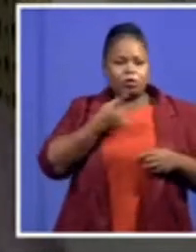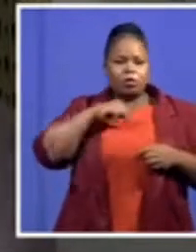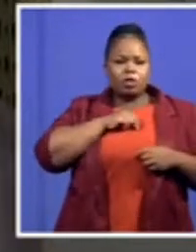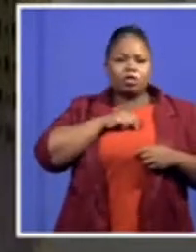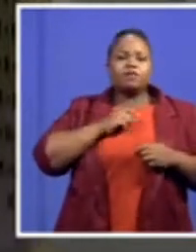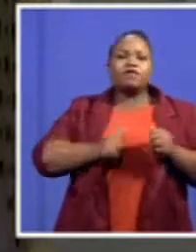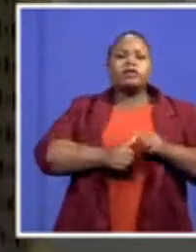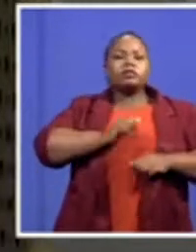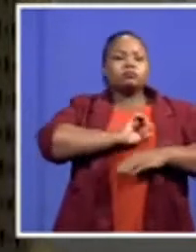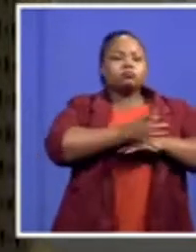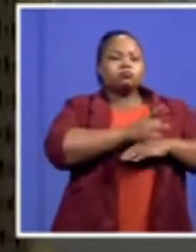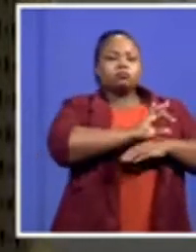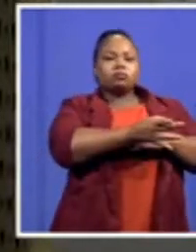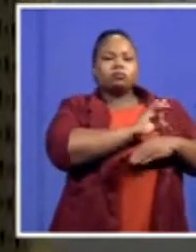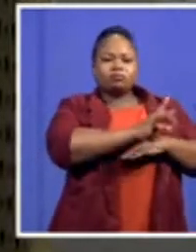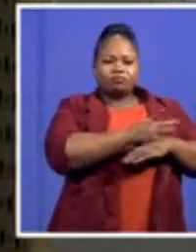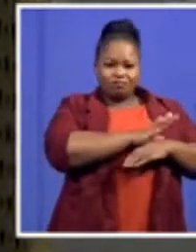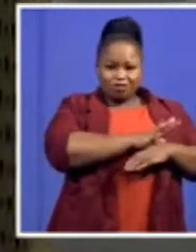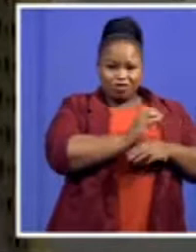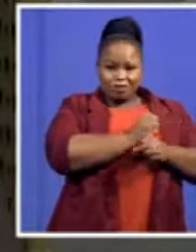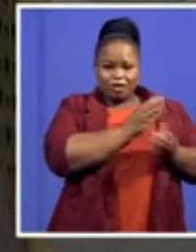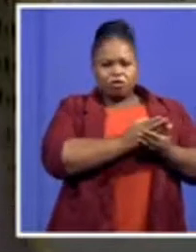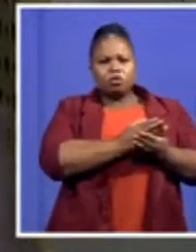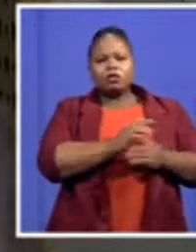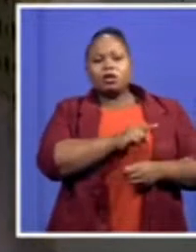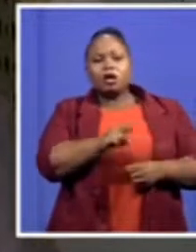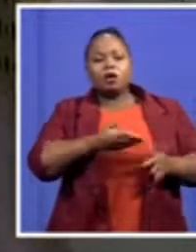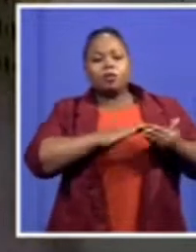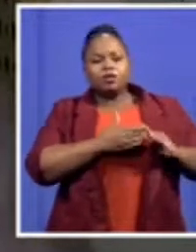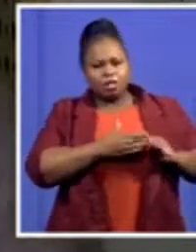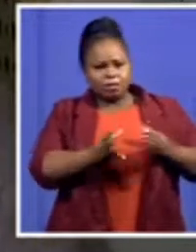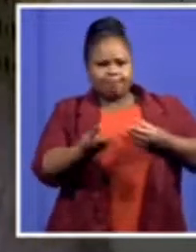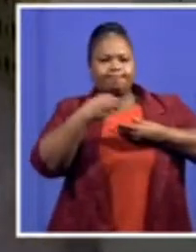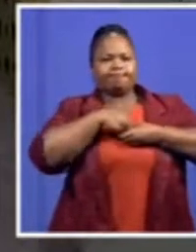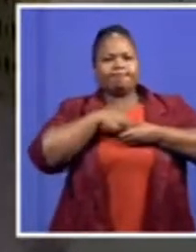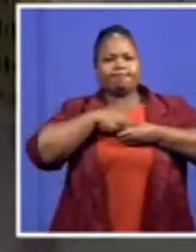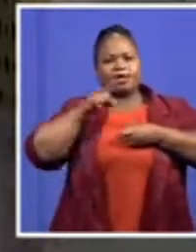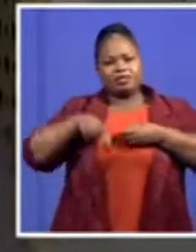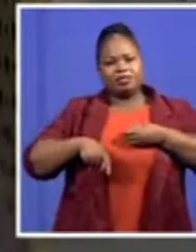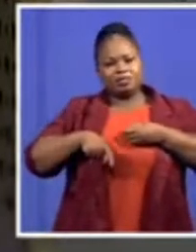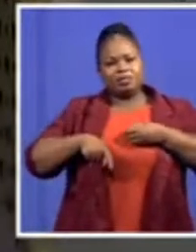ensuring that the affected communities are part of the name change process.